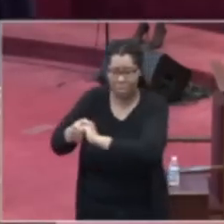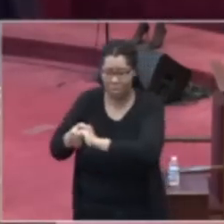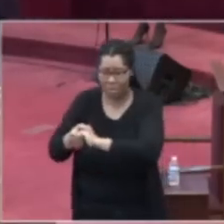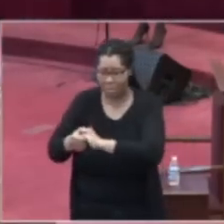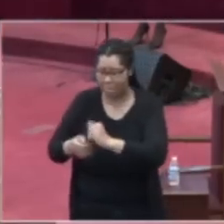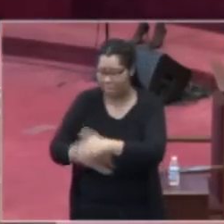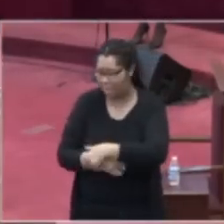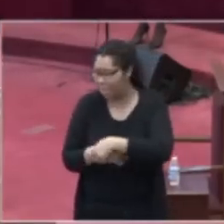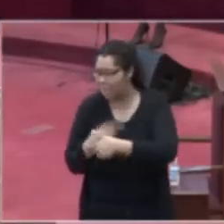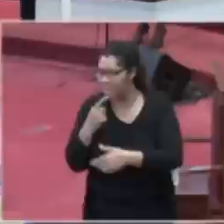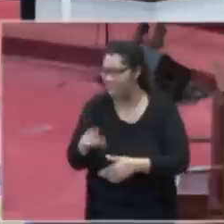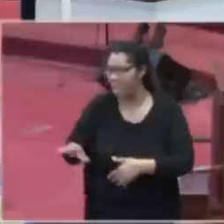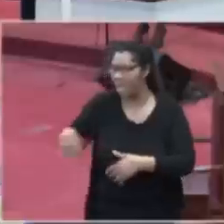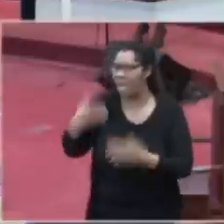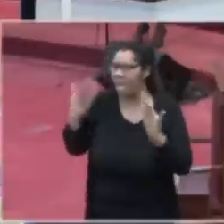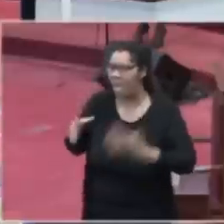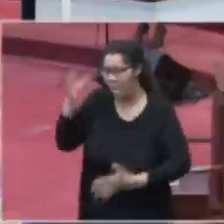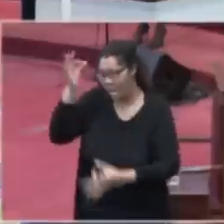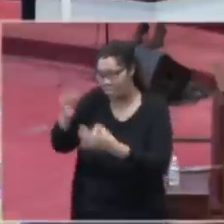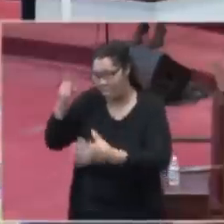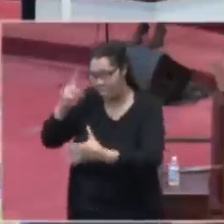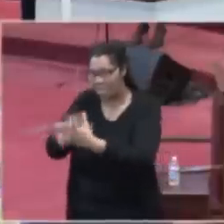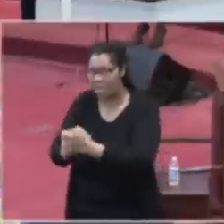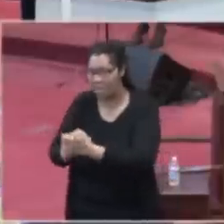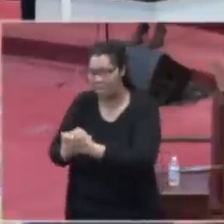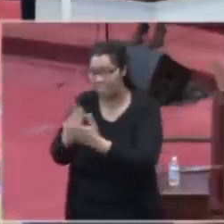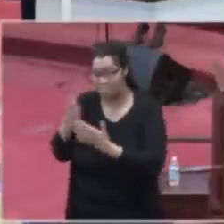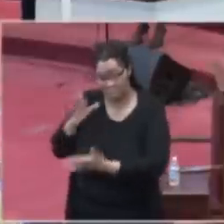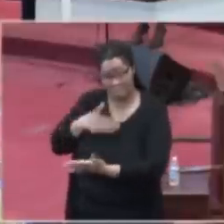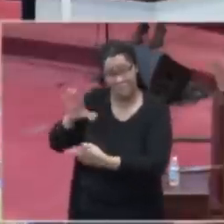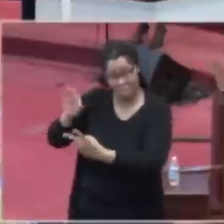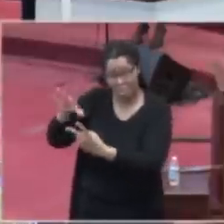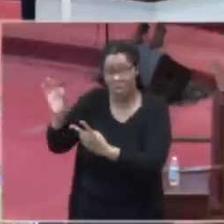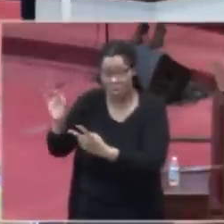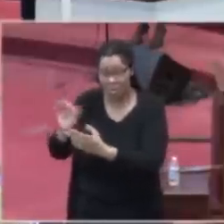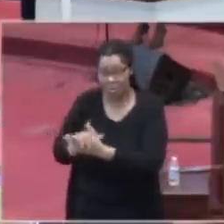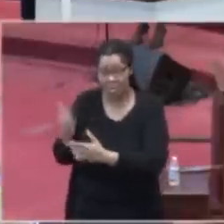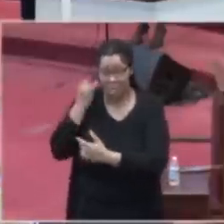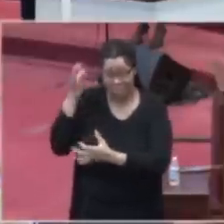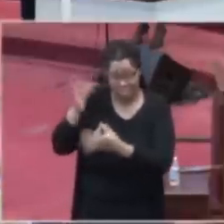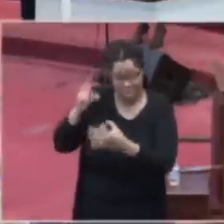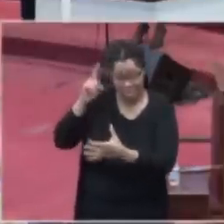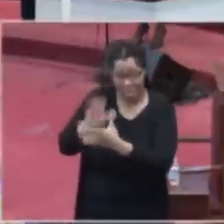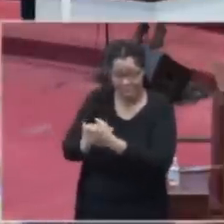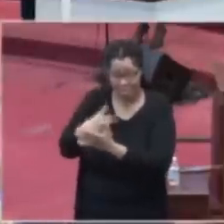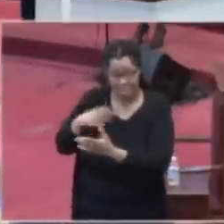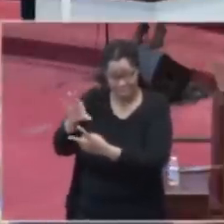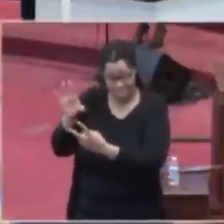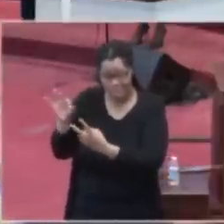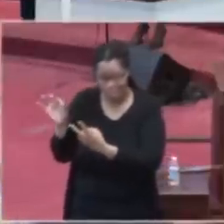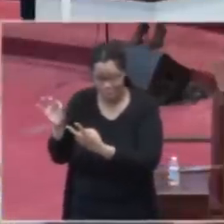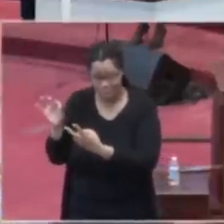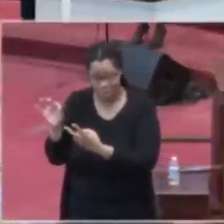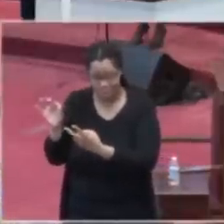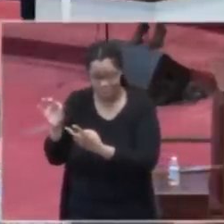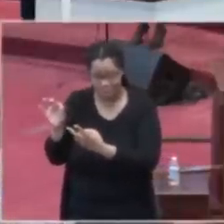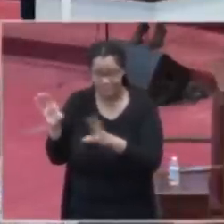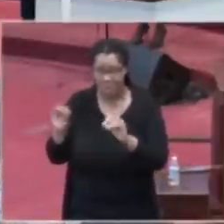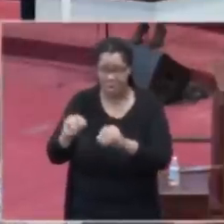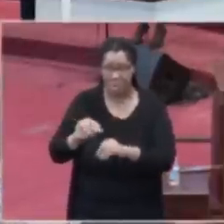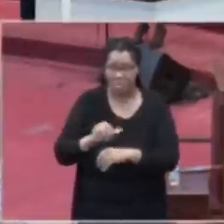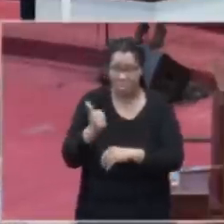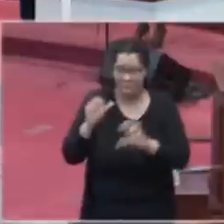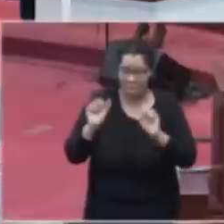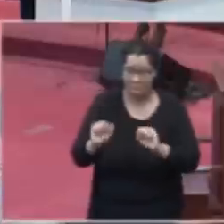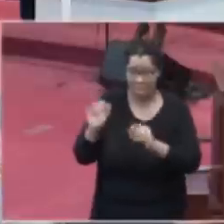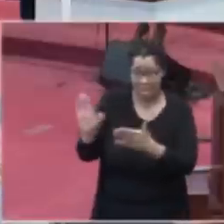close, and tell them, I choose to believe. And if I choose to believe, nobody has to